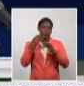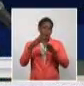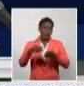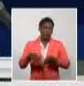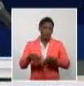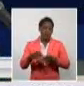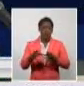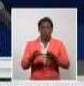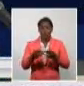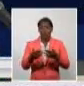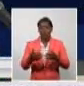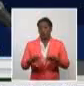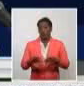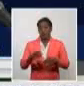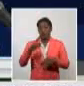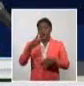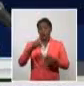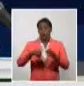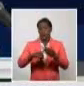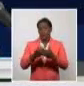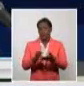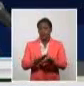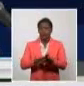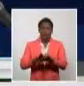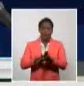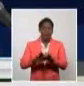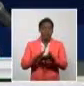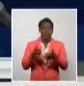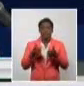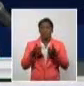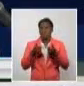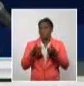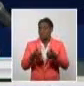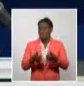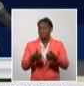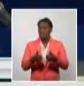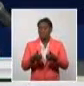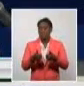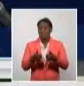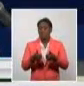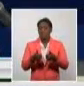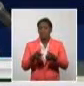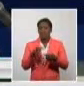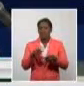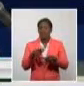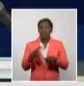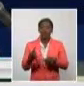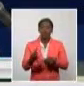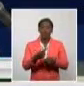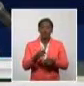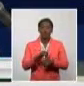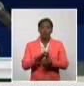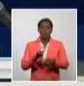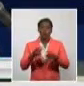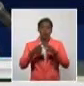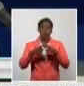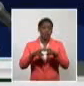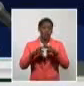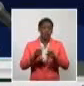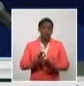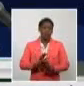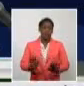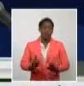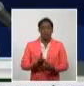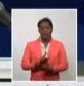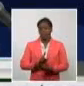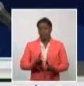which is an expression not that we have solved everything, but that there is a better moment and a better recovery of our patients.